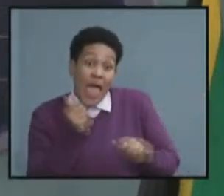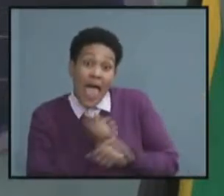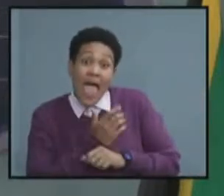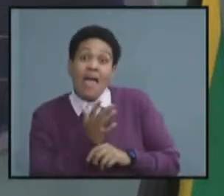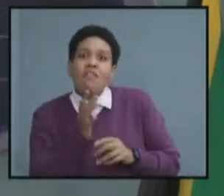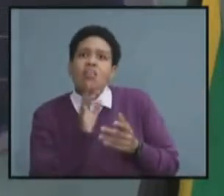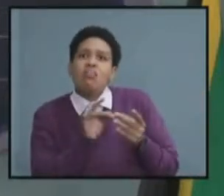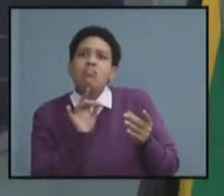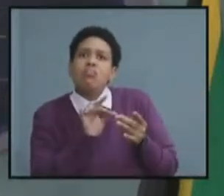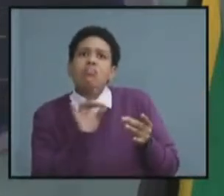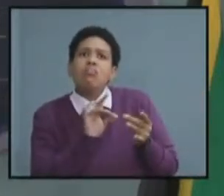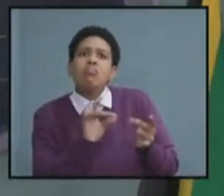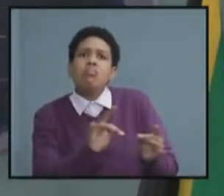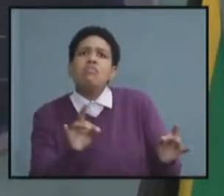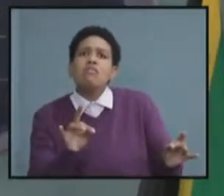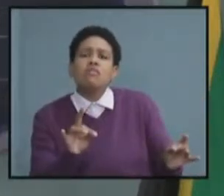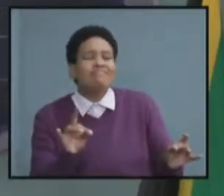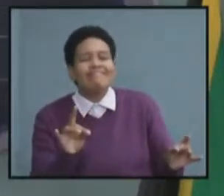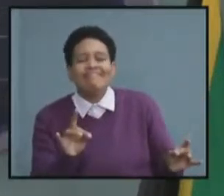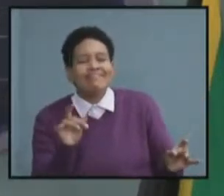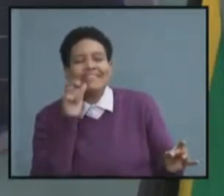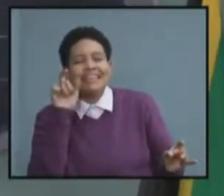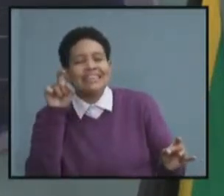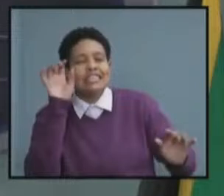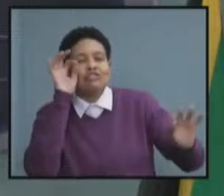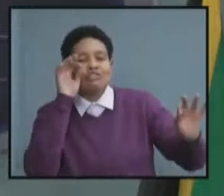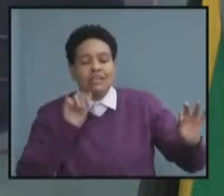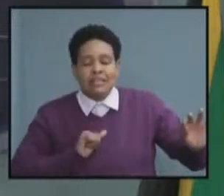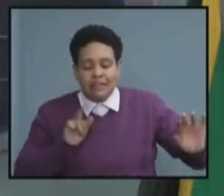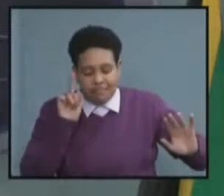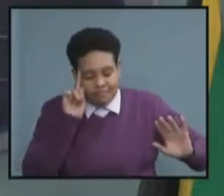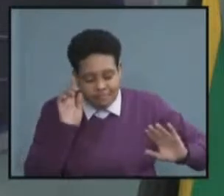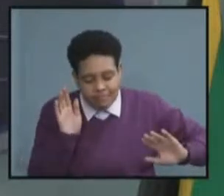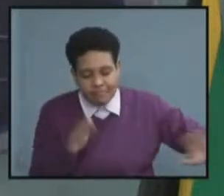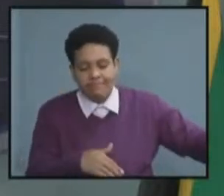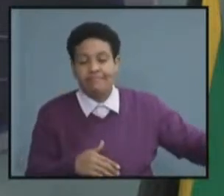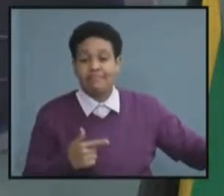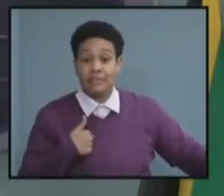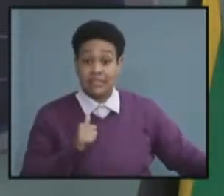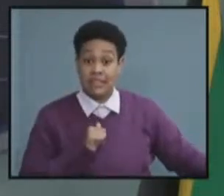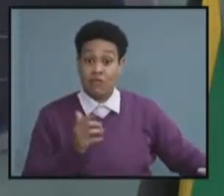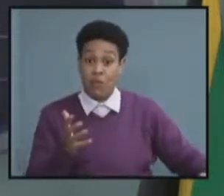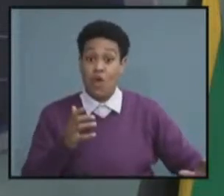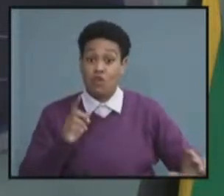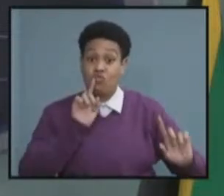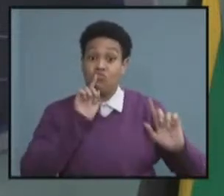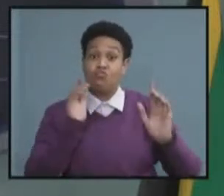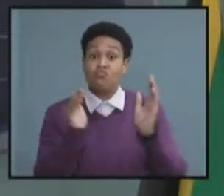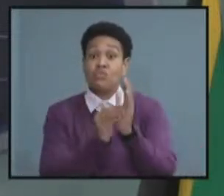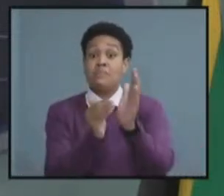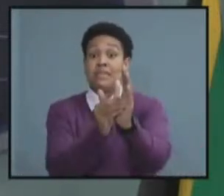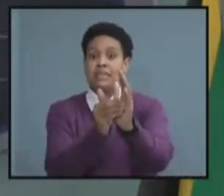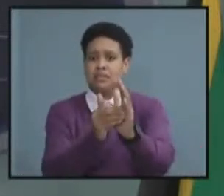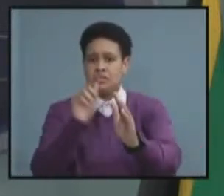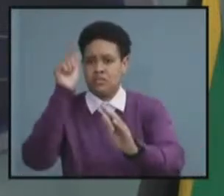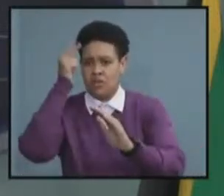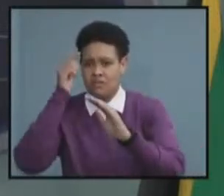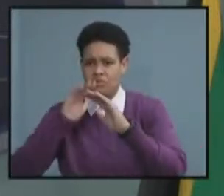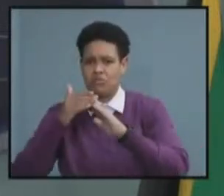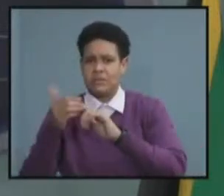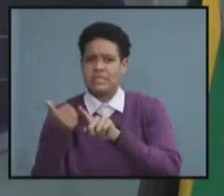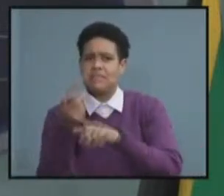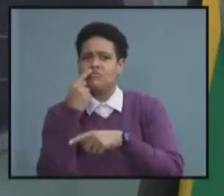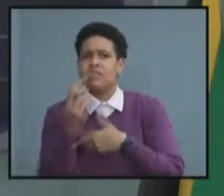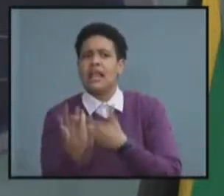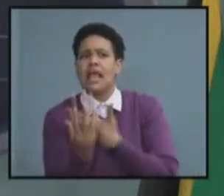claim that is made. I wish to repeat that the government of Jamaica